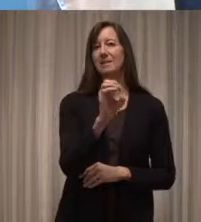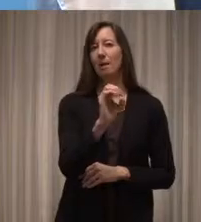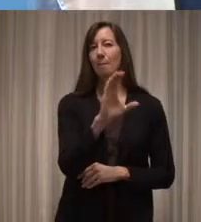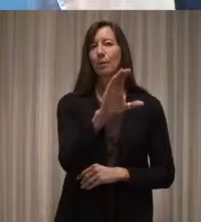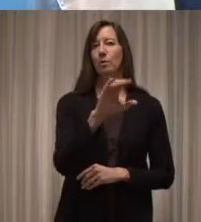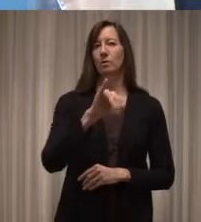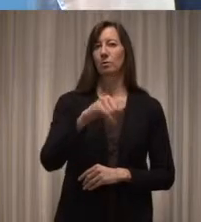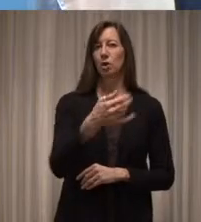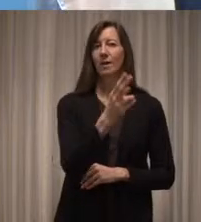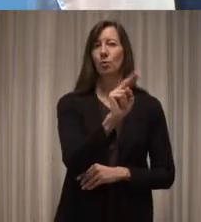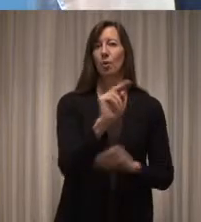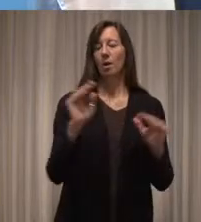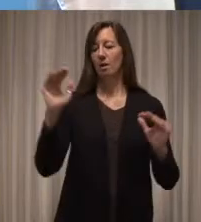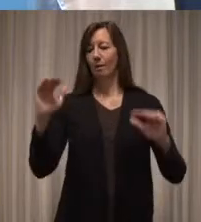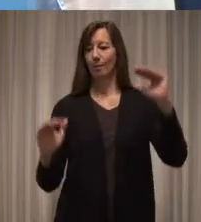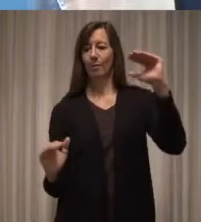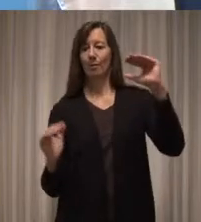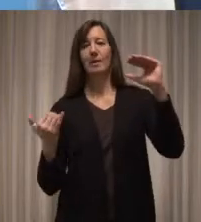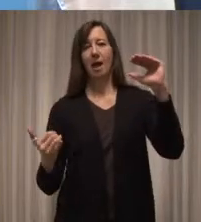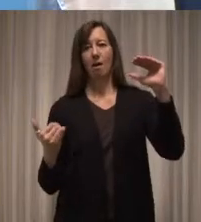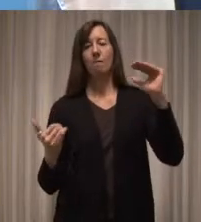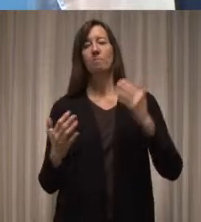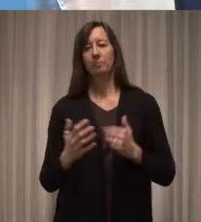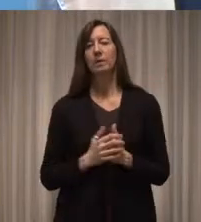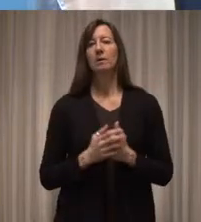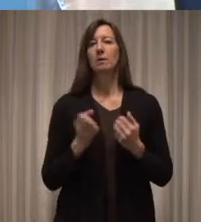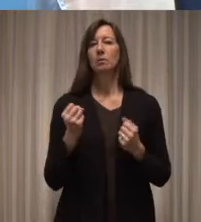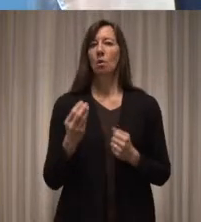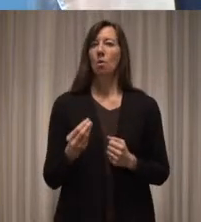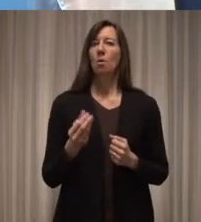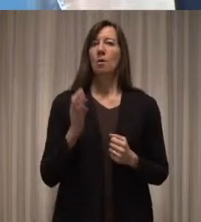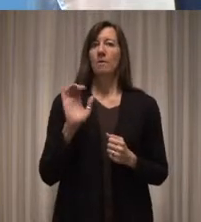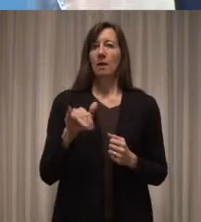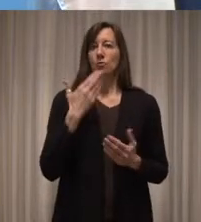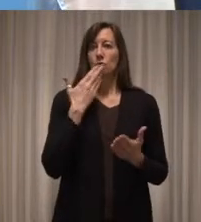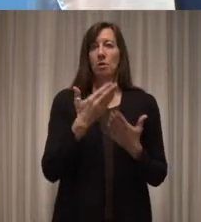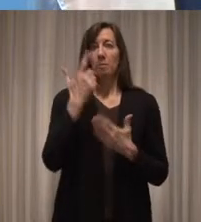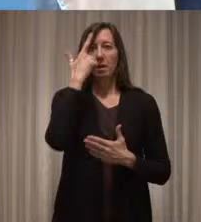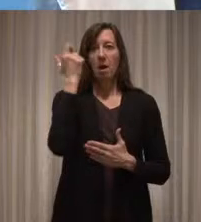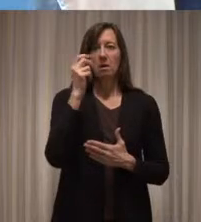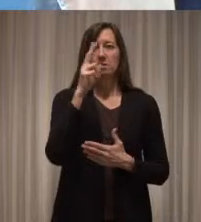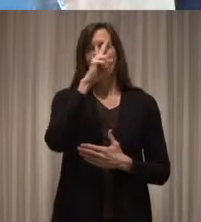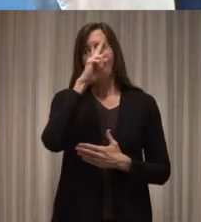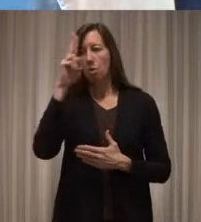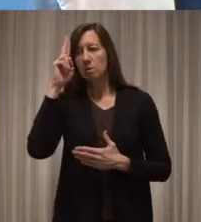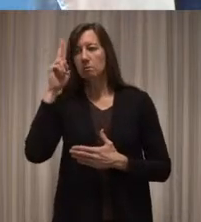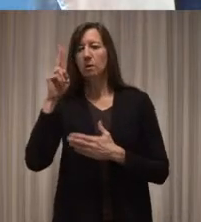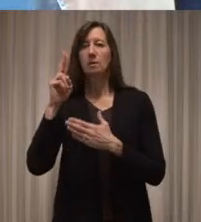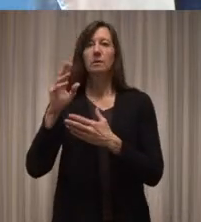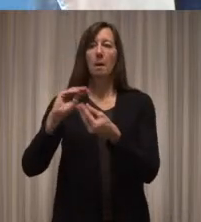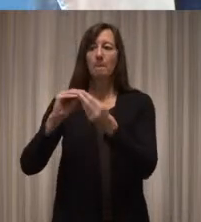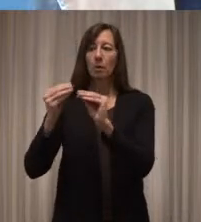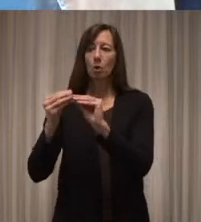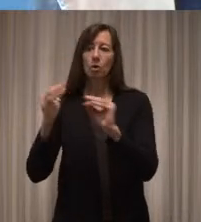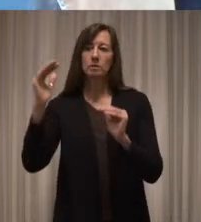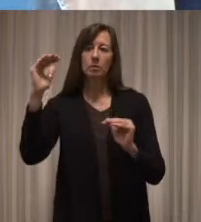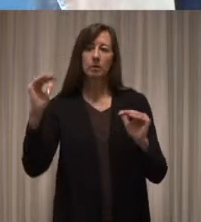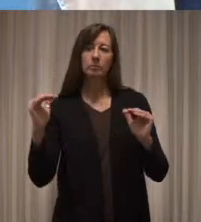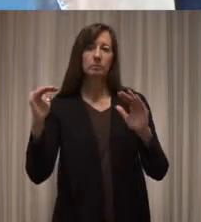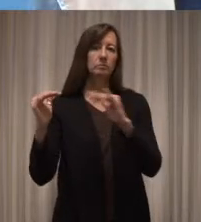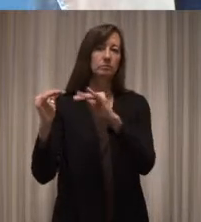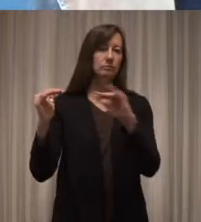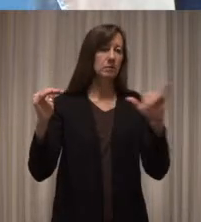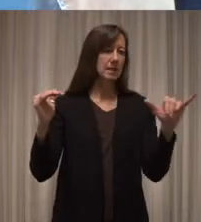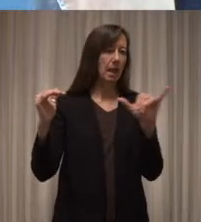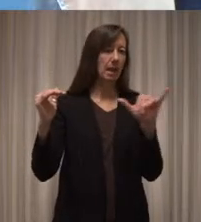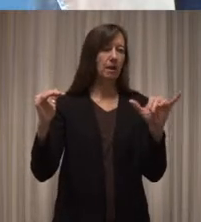and active cases to correspondingly decrease. All of that will only hold true, though, if we continue to do our part, each of